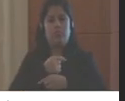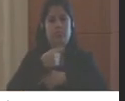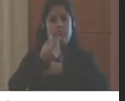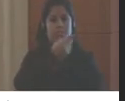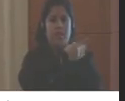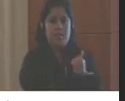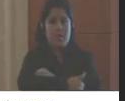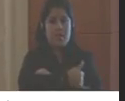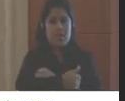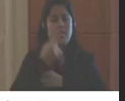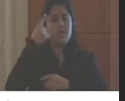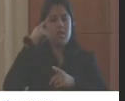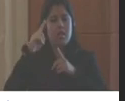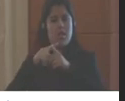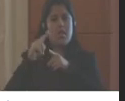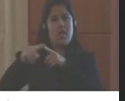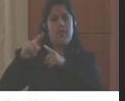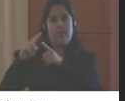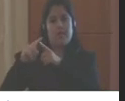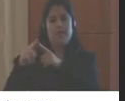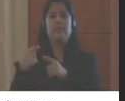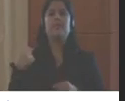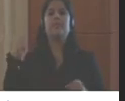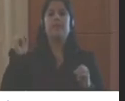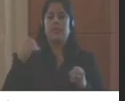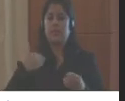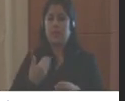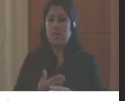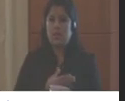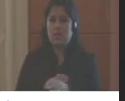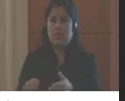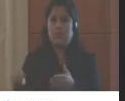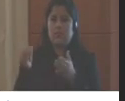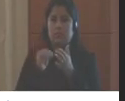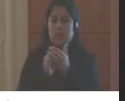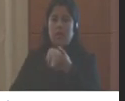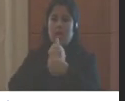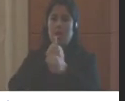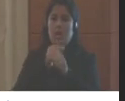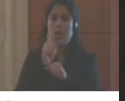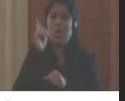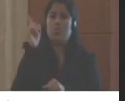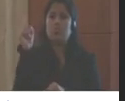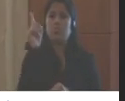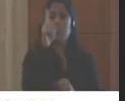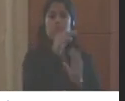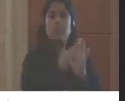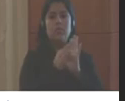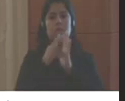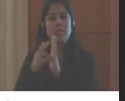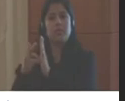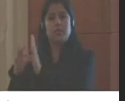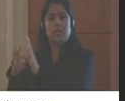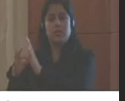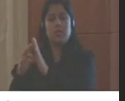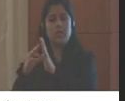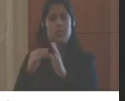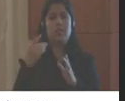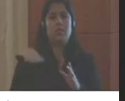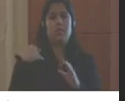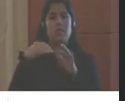the country participate, as well as the head of government of the federal district. We must point out that each one